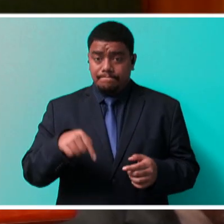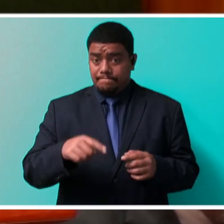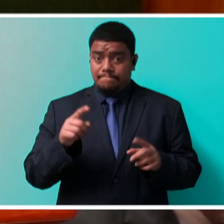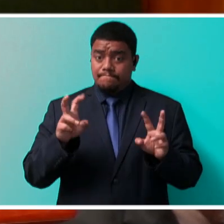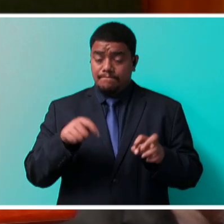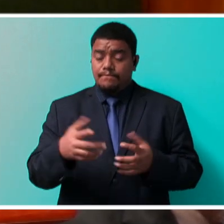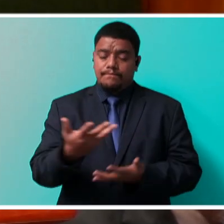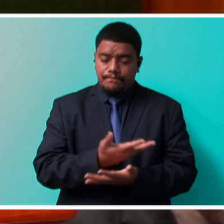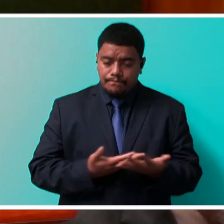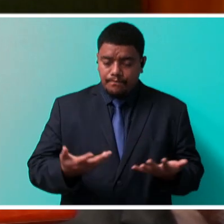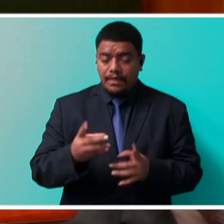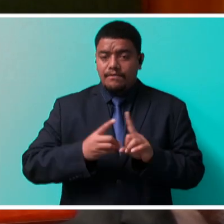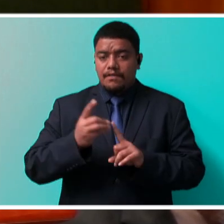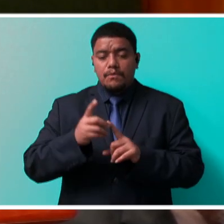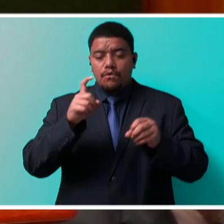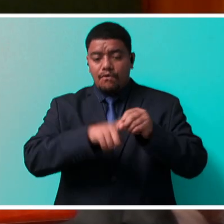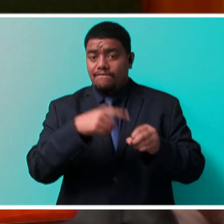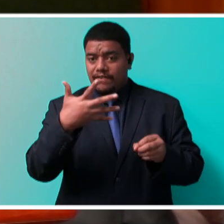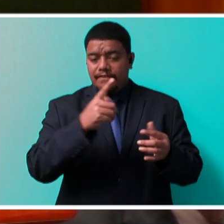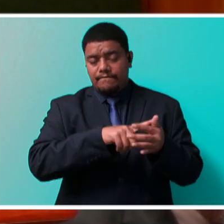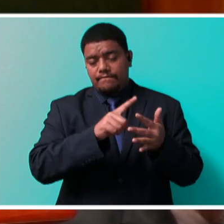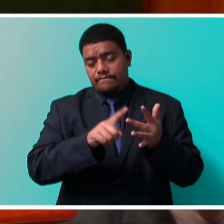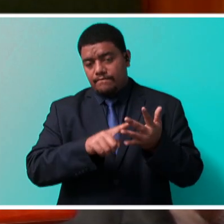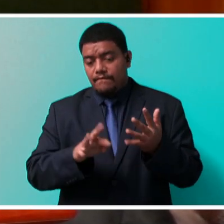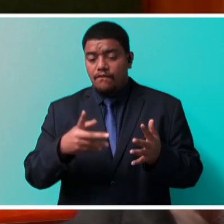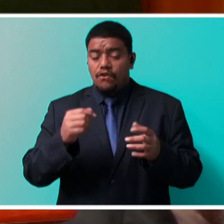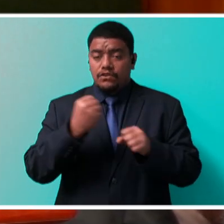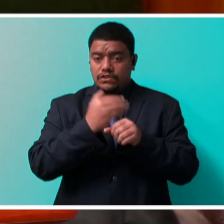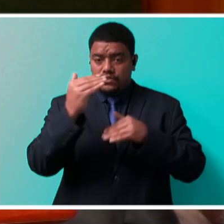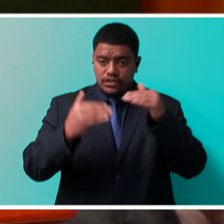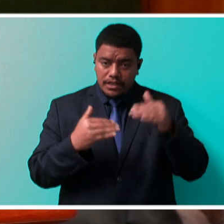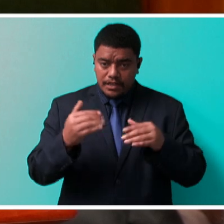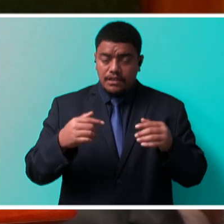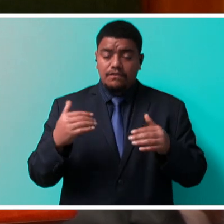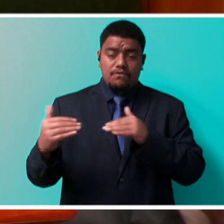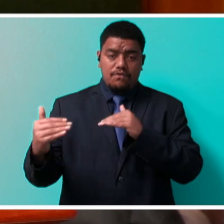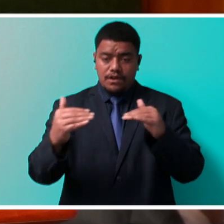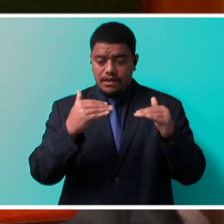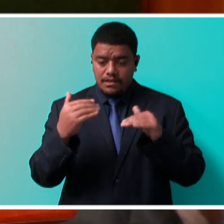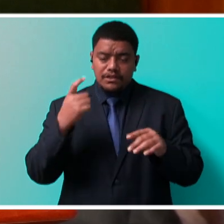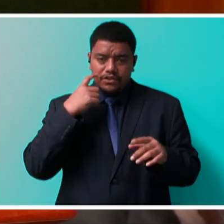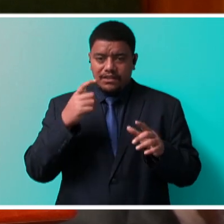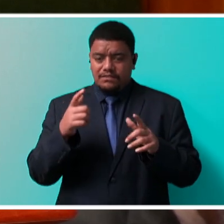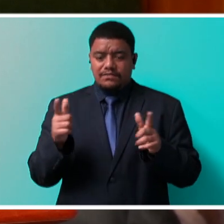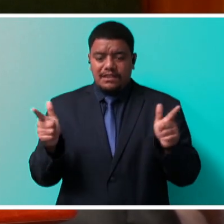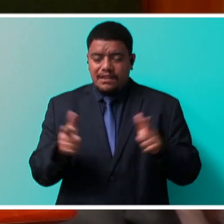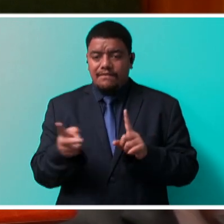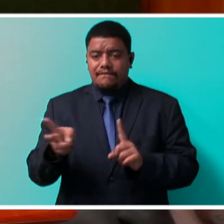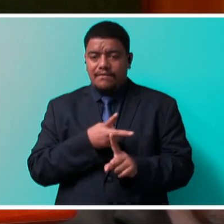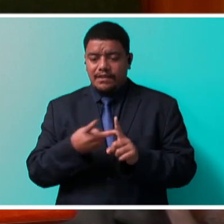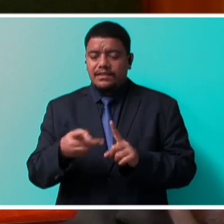achieving Sustainable Development Goal 5 for gender equality requires eliminating violence, discrimination, and